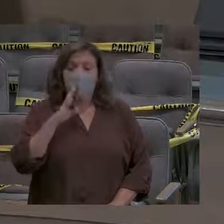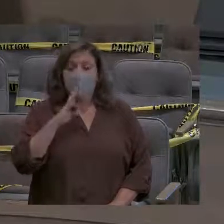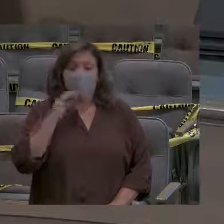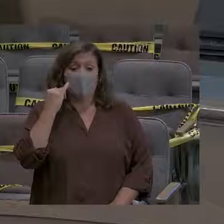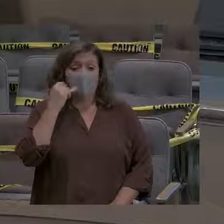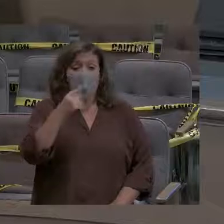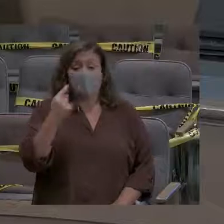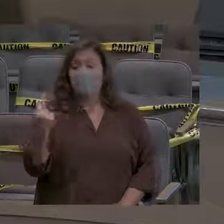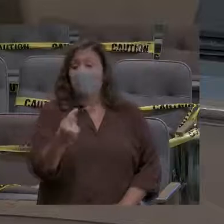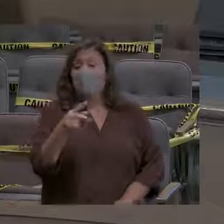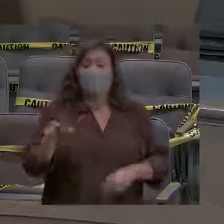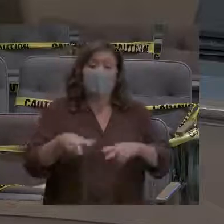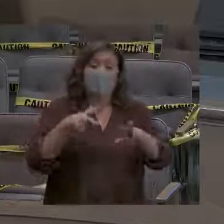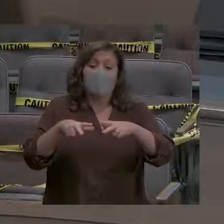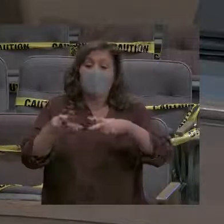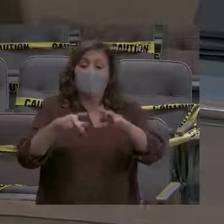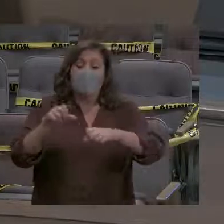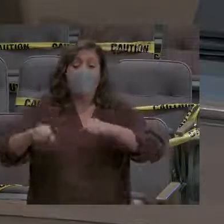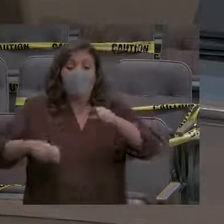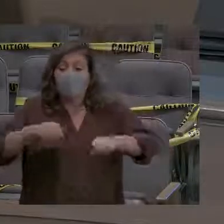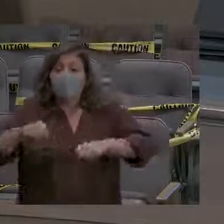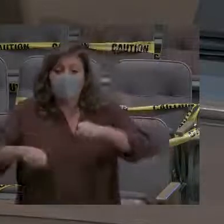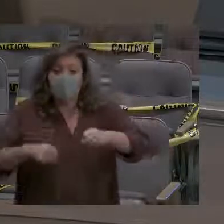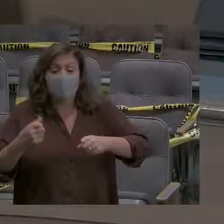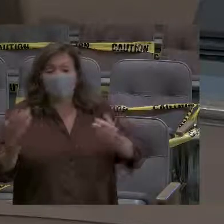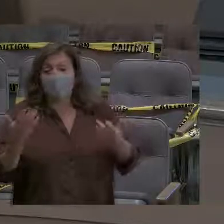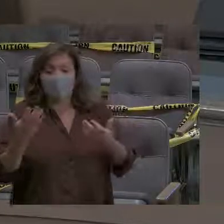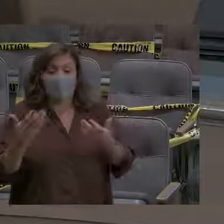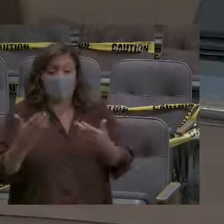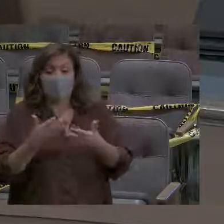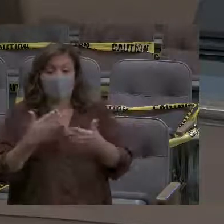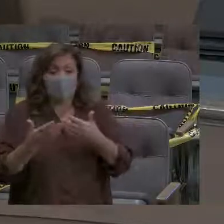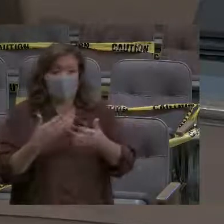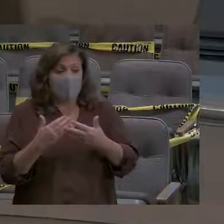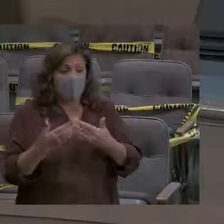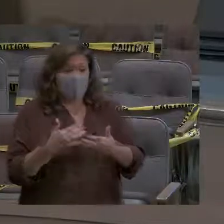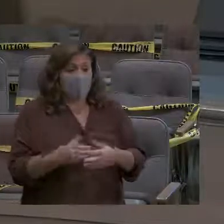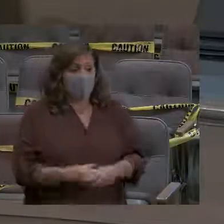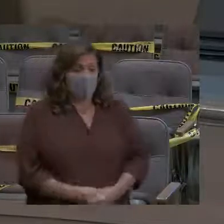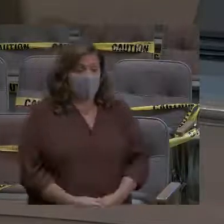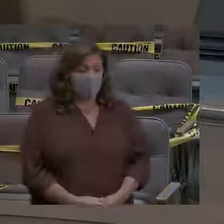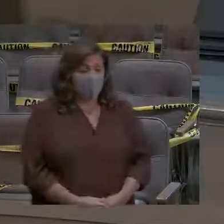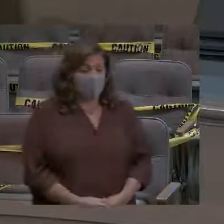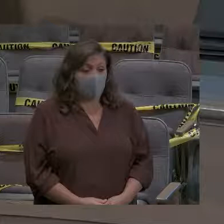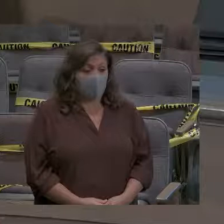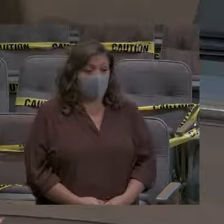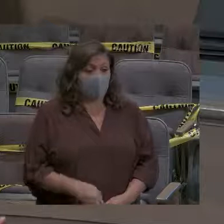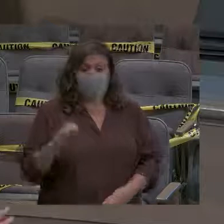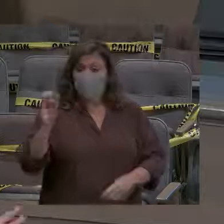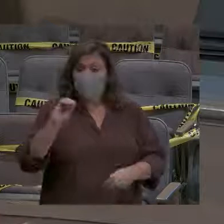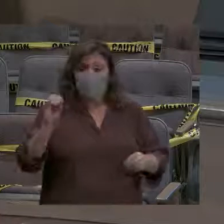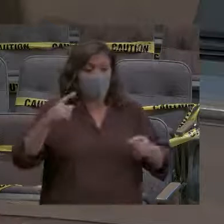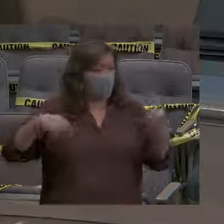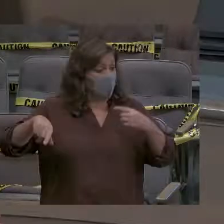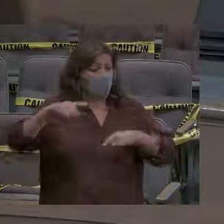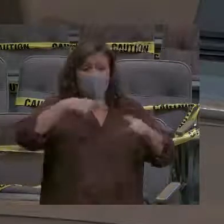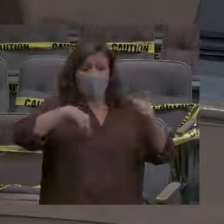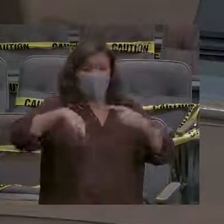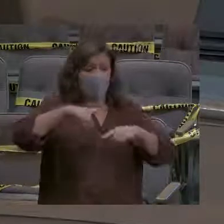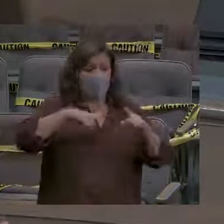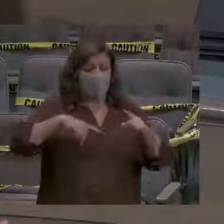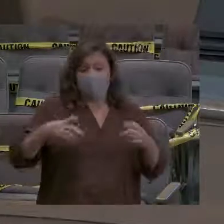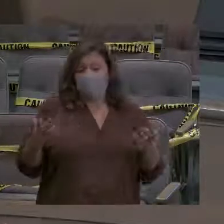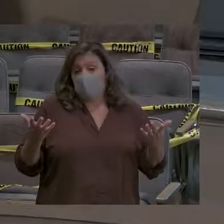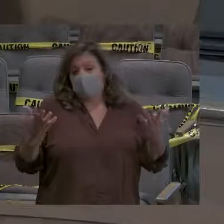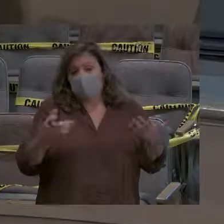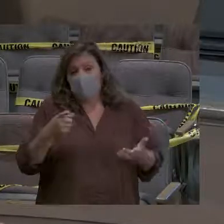you're taking a walk or riding a bike, or and you don't have anyone else around you, then I